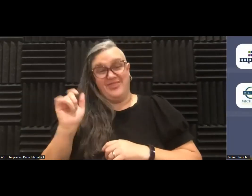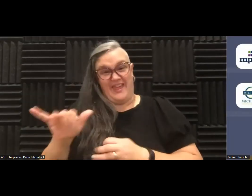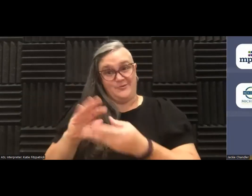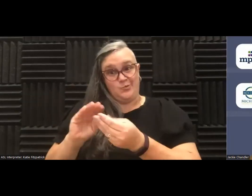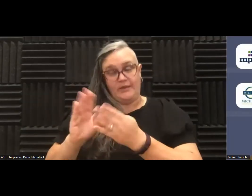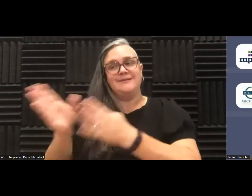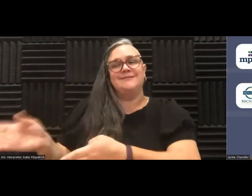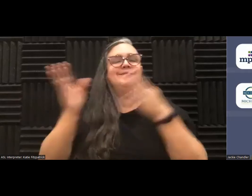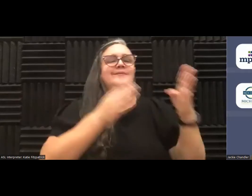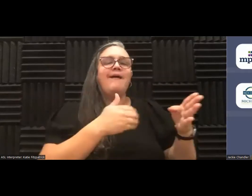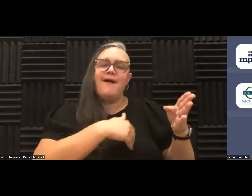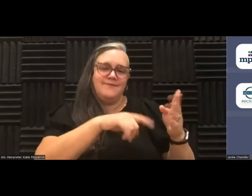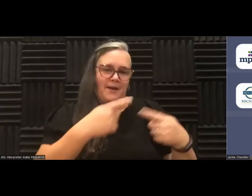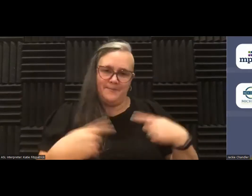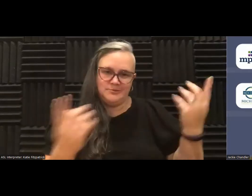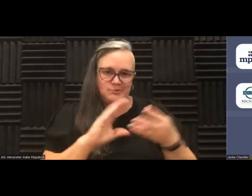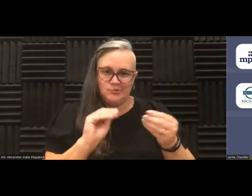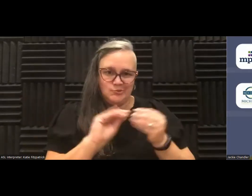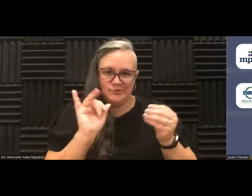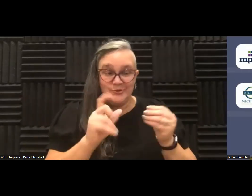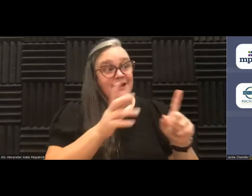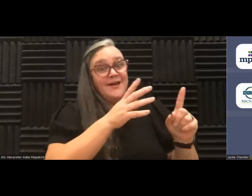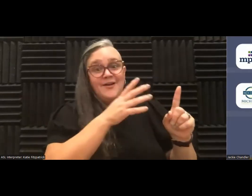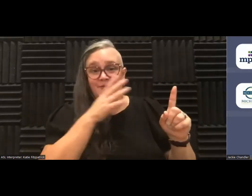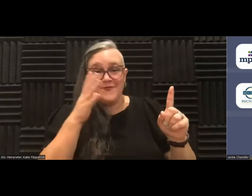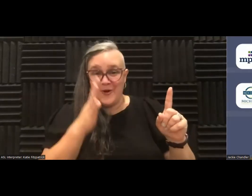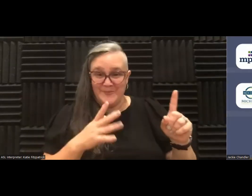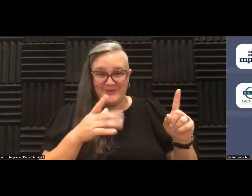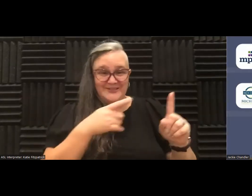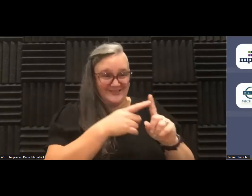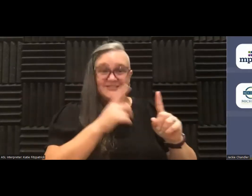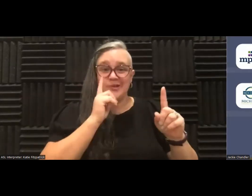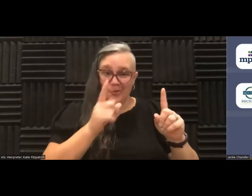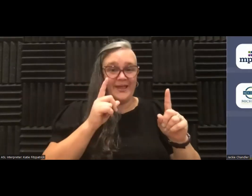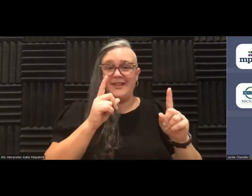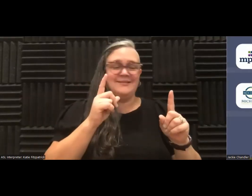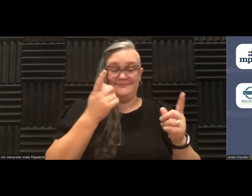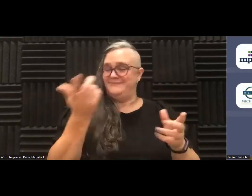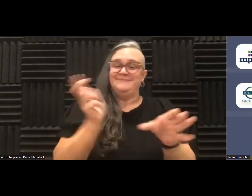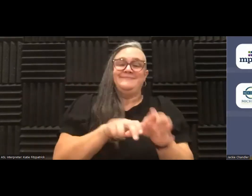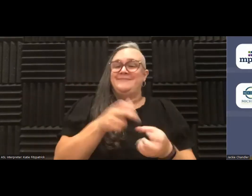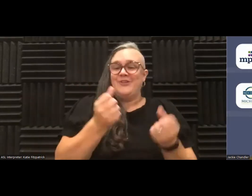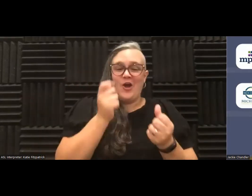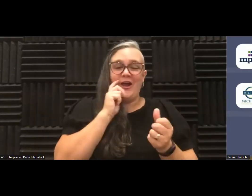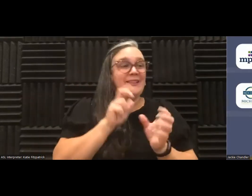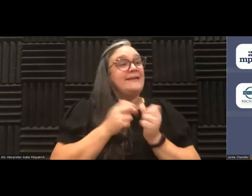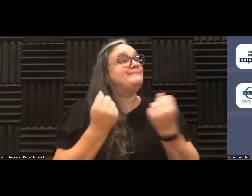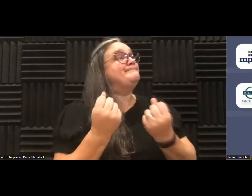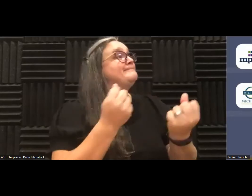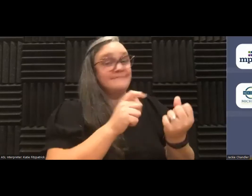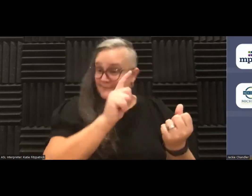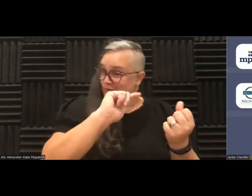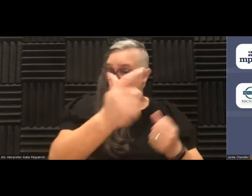healthcare, that they will get on the golf cart and they'll go around and they'll say, hey, it's your